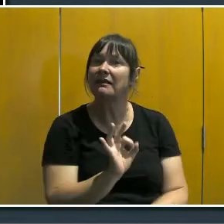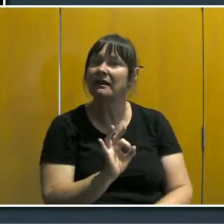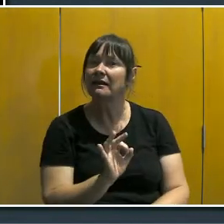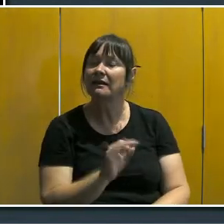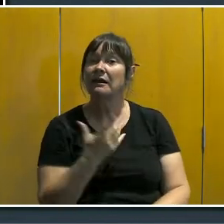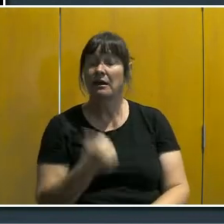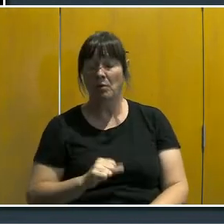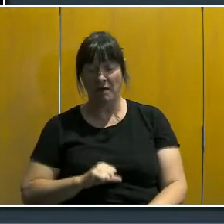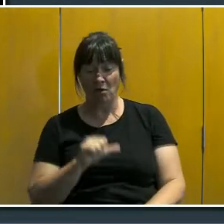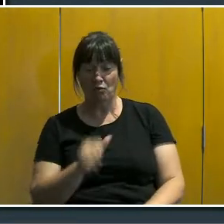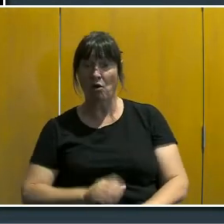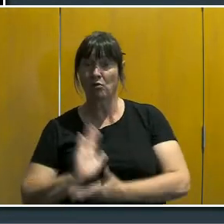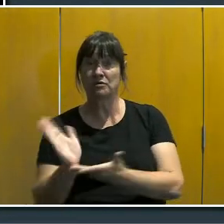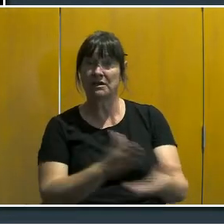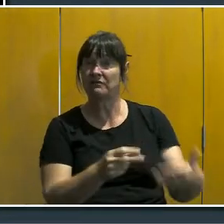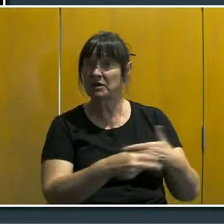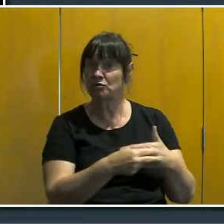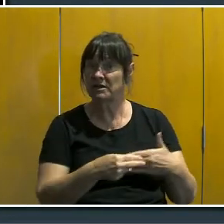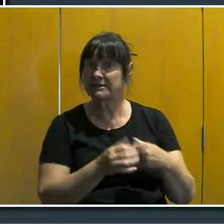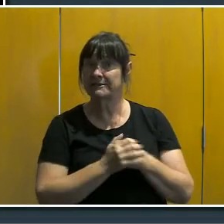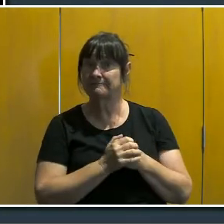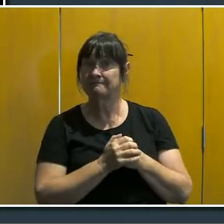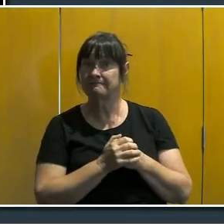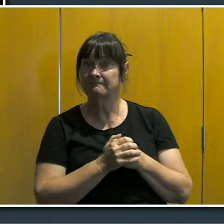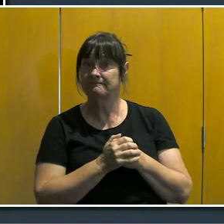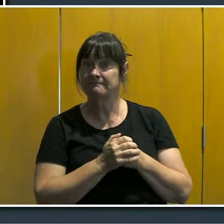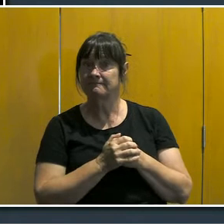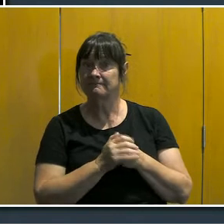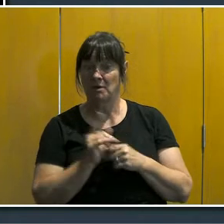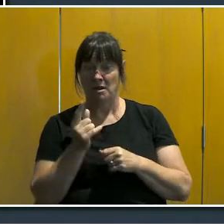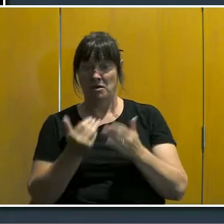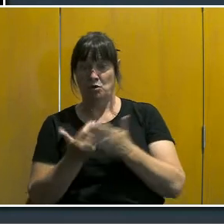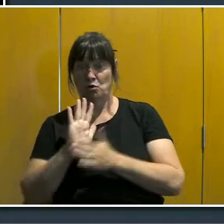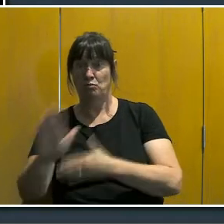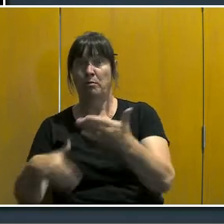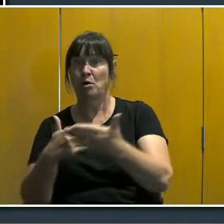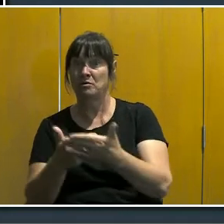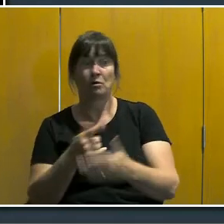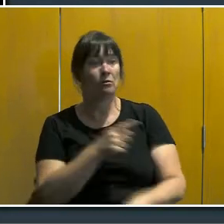address. Our properties will have no change in services under this proposal.